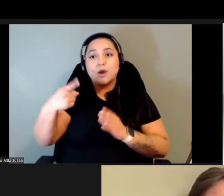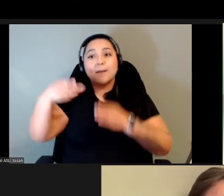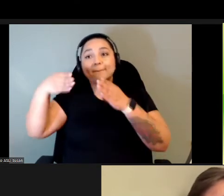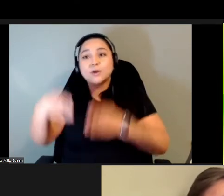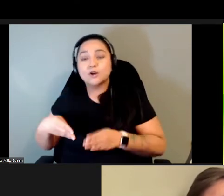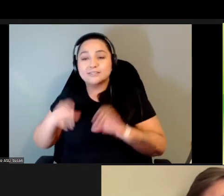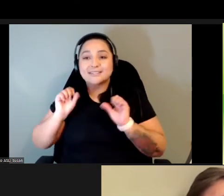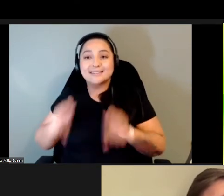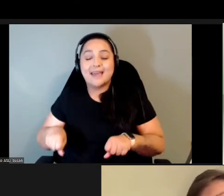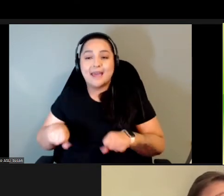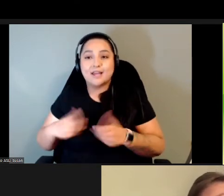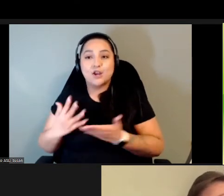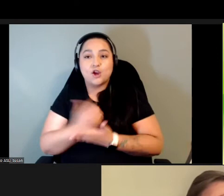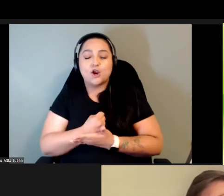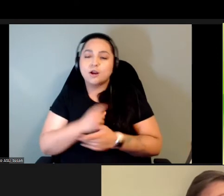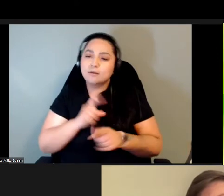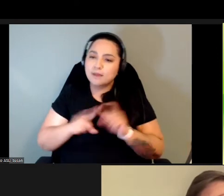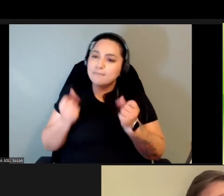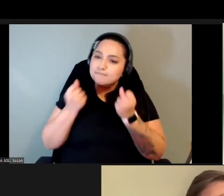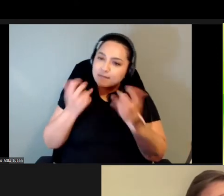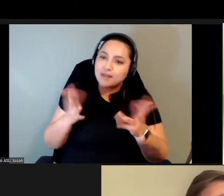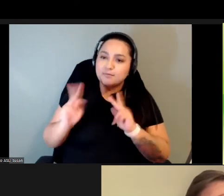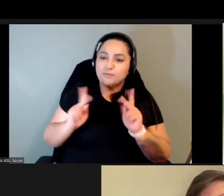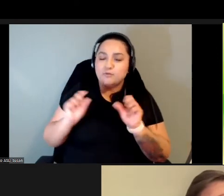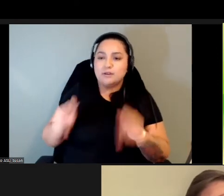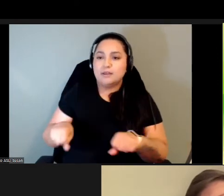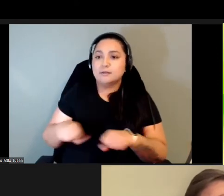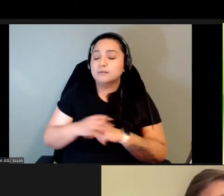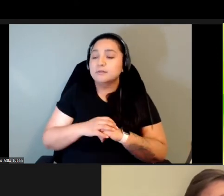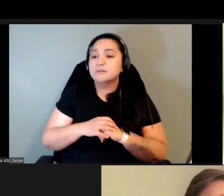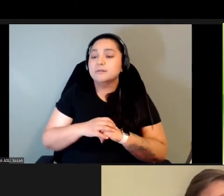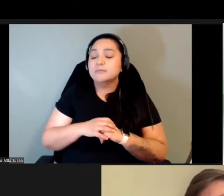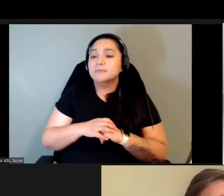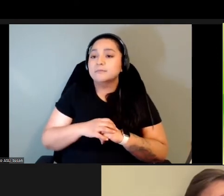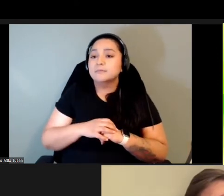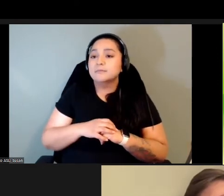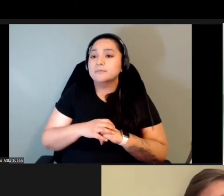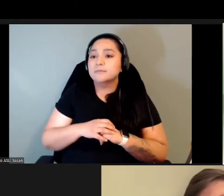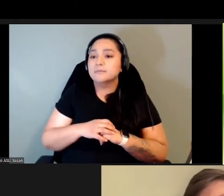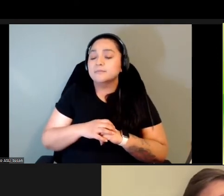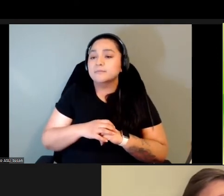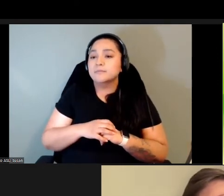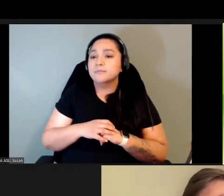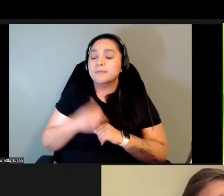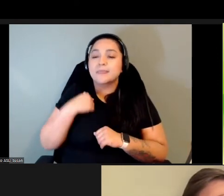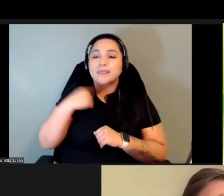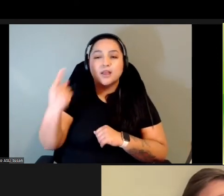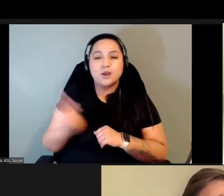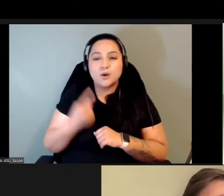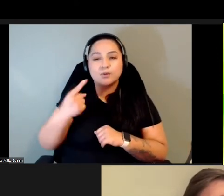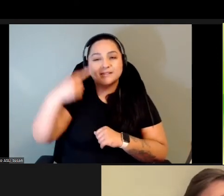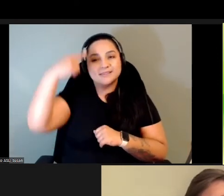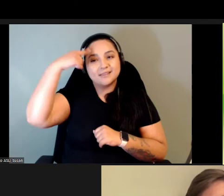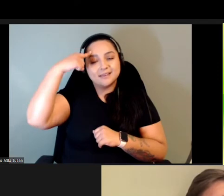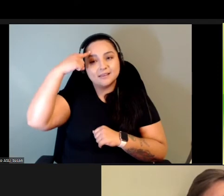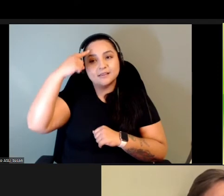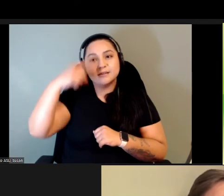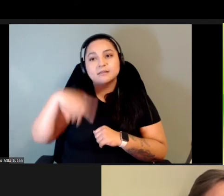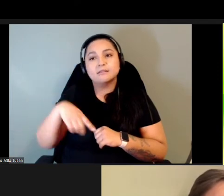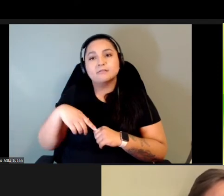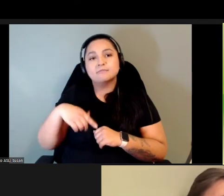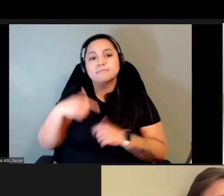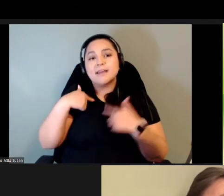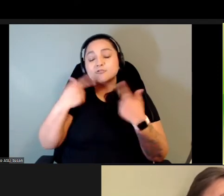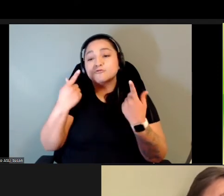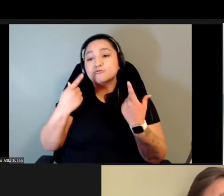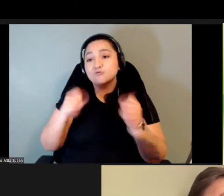there. And for me, one thing that I always think about, and that I try to talk